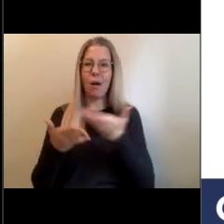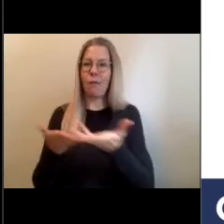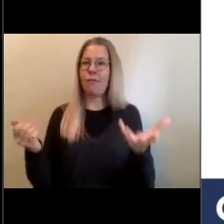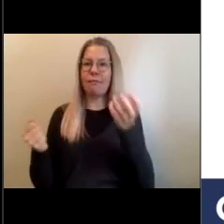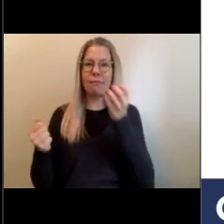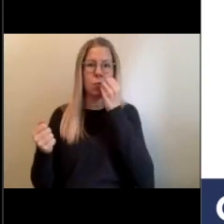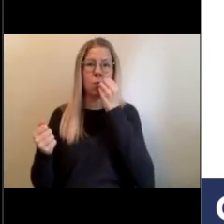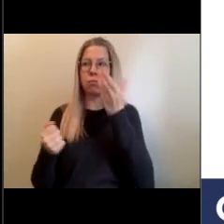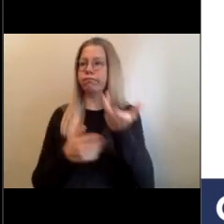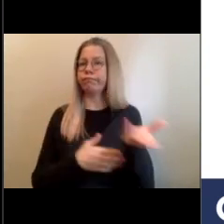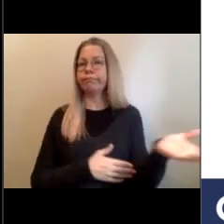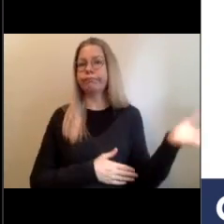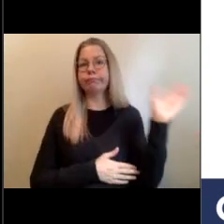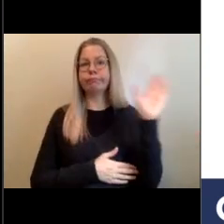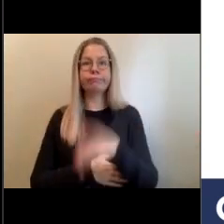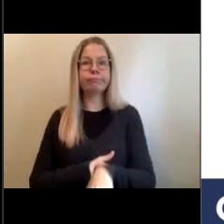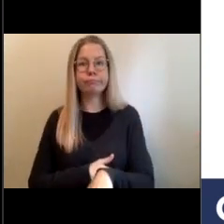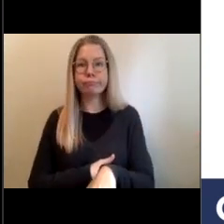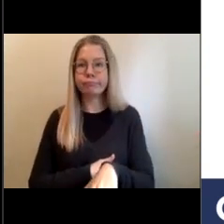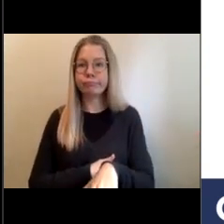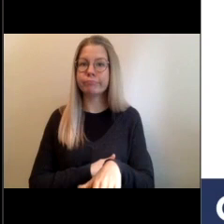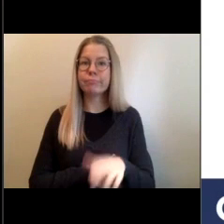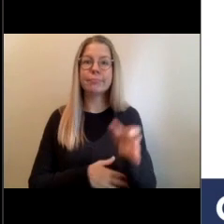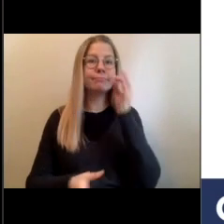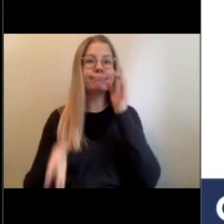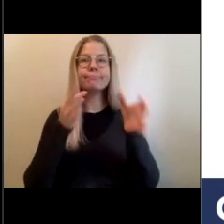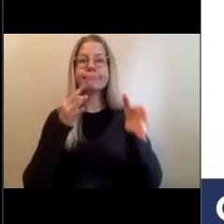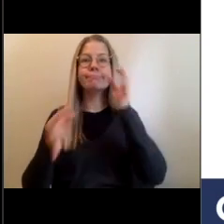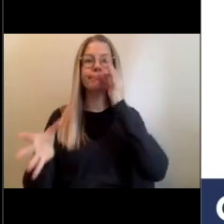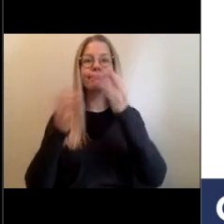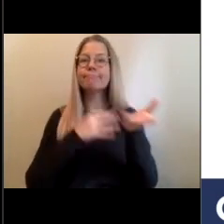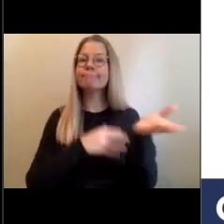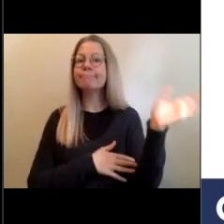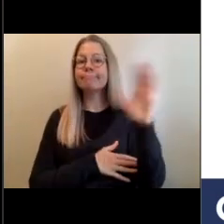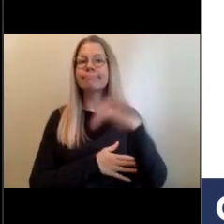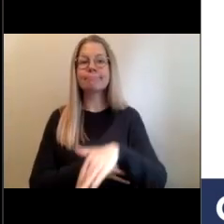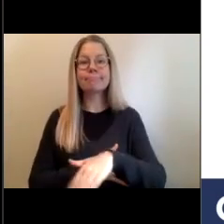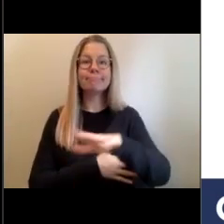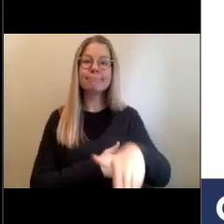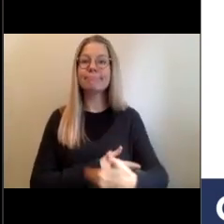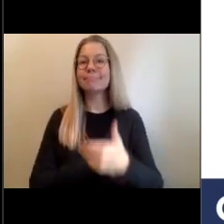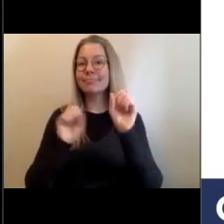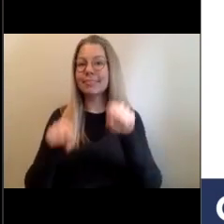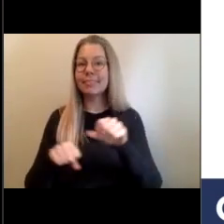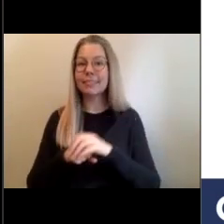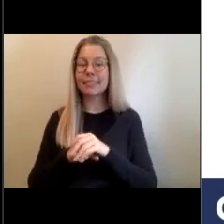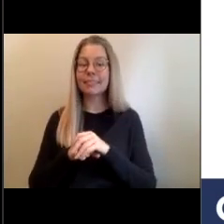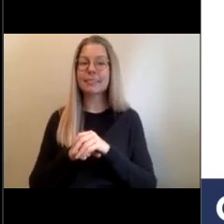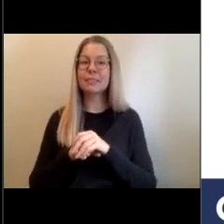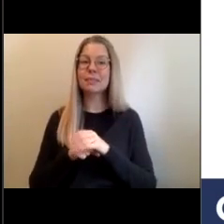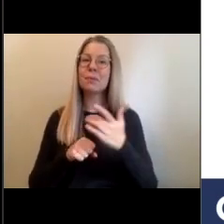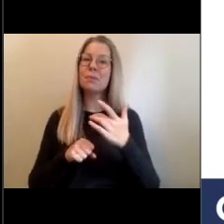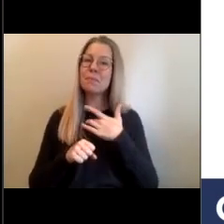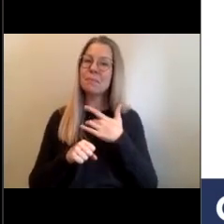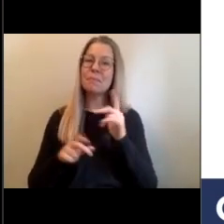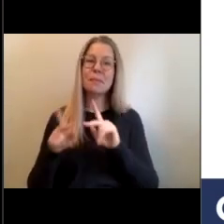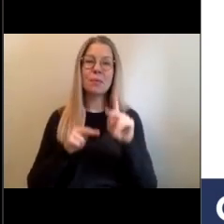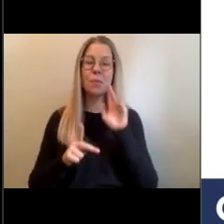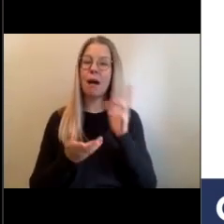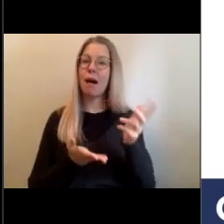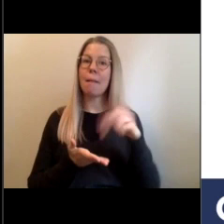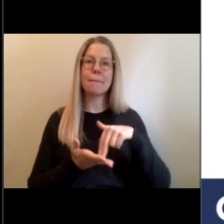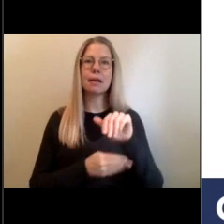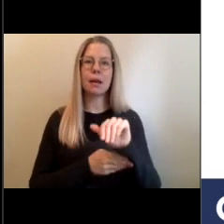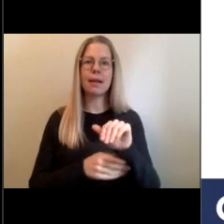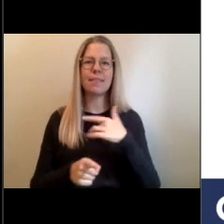food 24/7 if we choose. And very often people will get up at night and they'll think, oh, I need to have something to